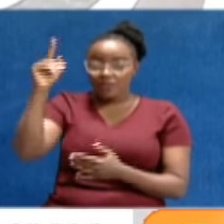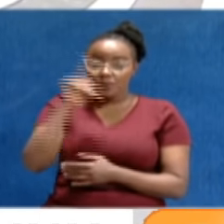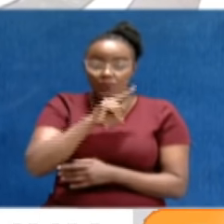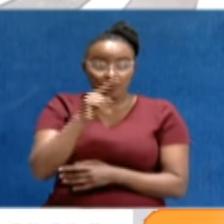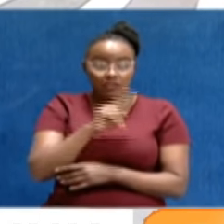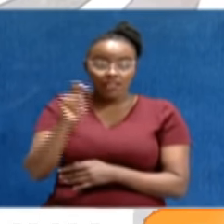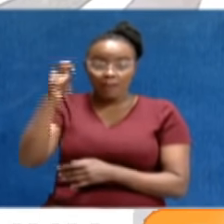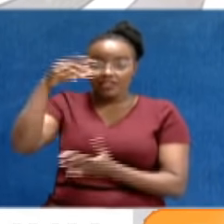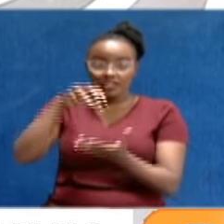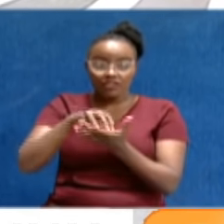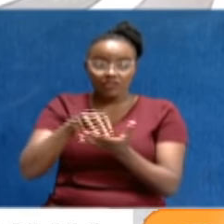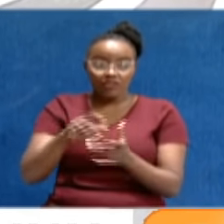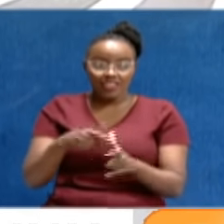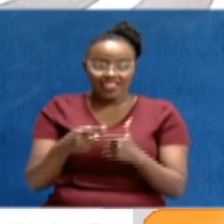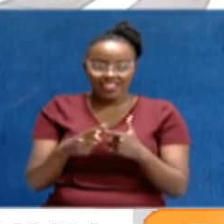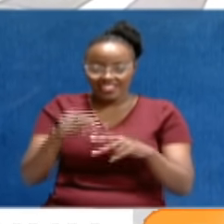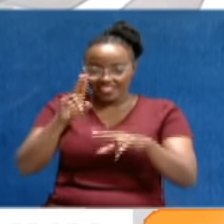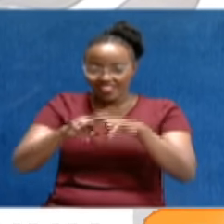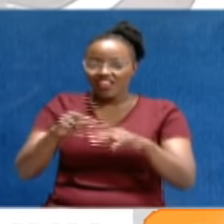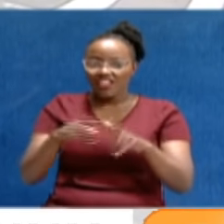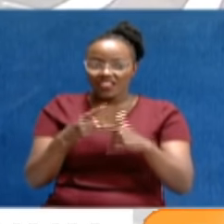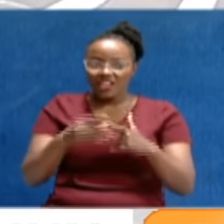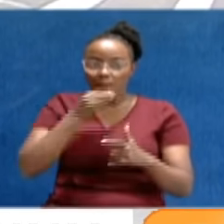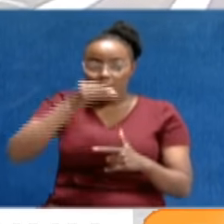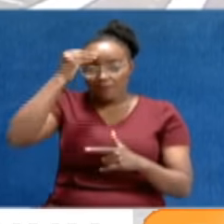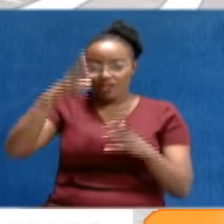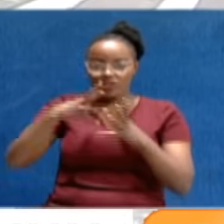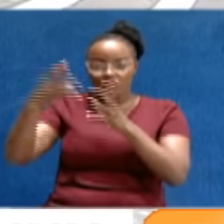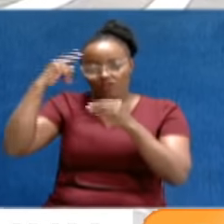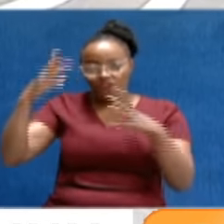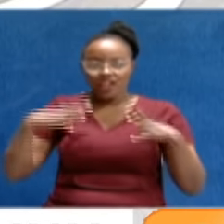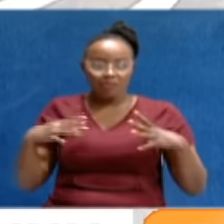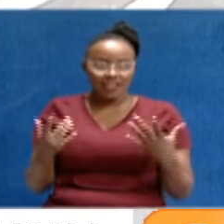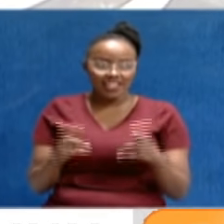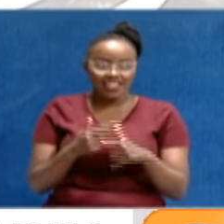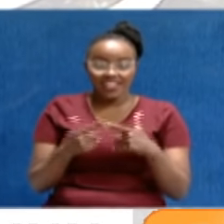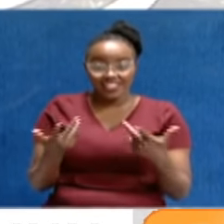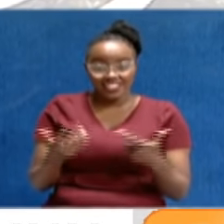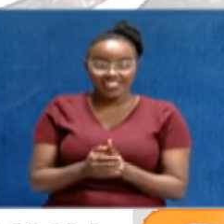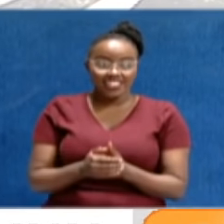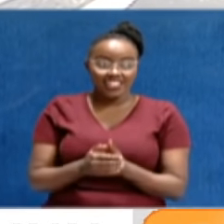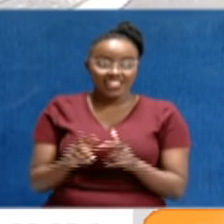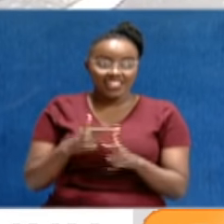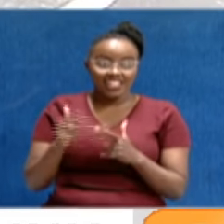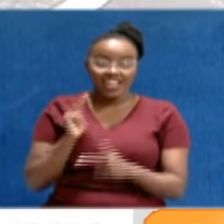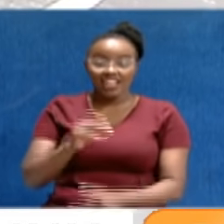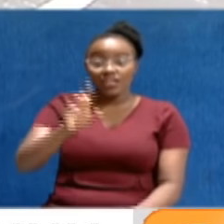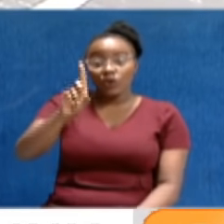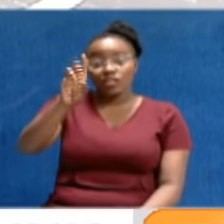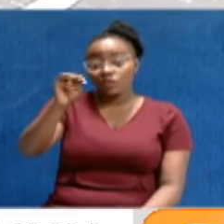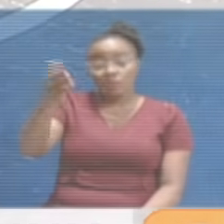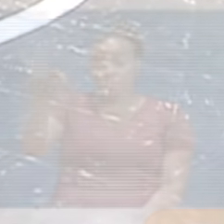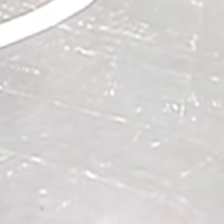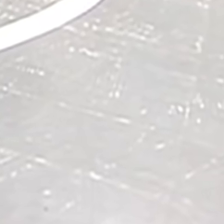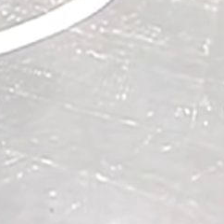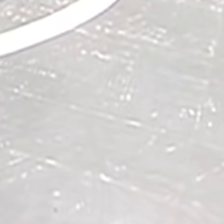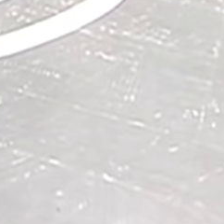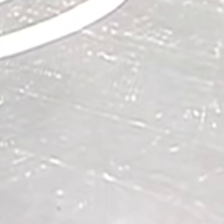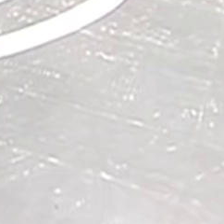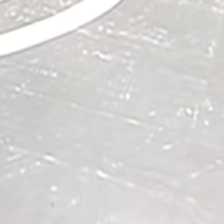The presidency. Okay, which one? This bench. These people. Let us pretend to go to a break. Yeah. And they are in ODM. They